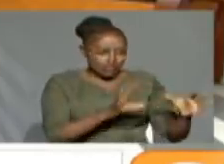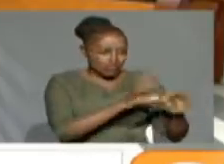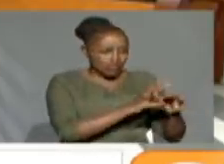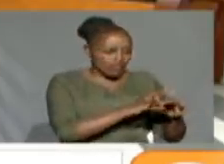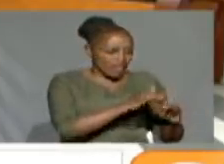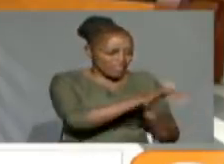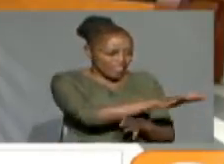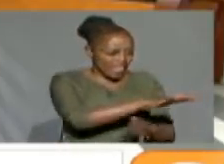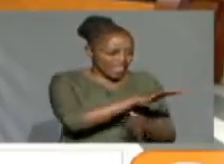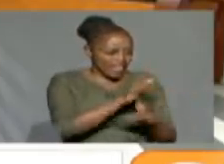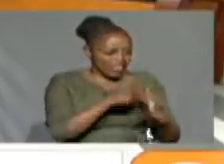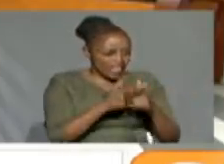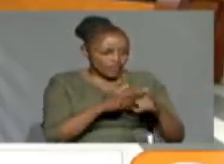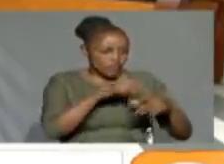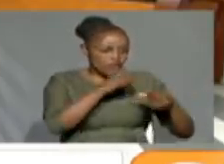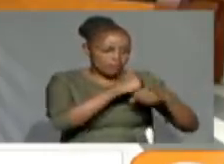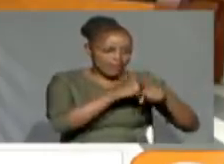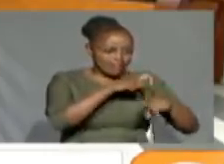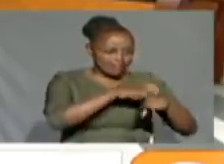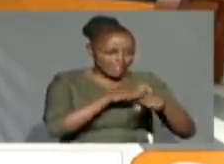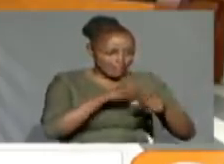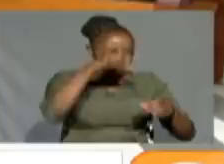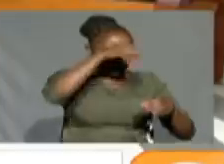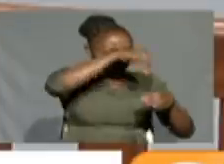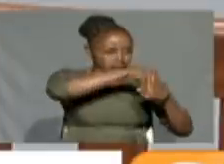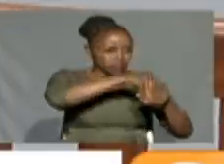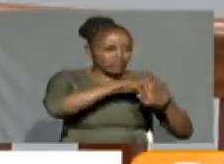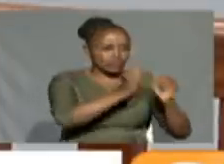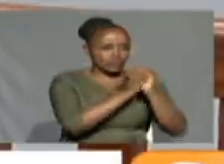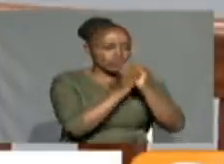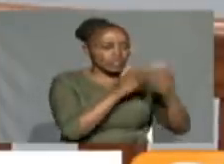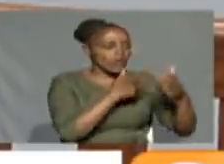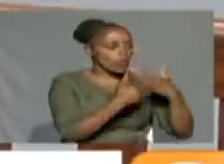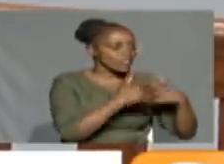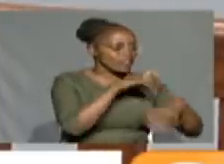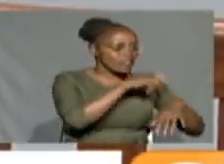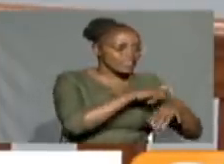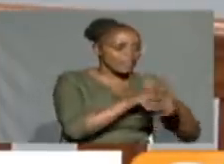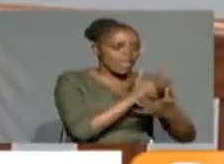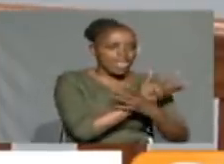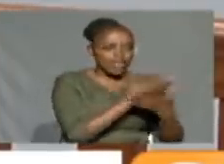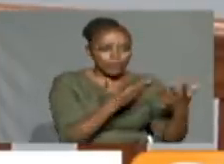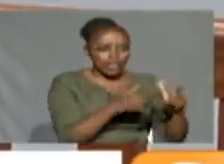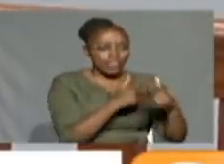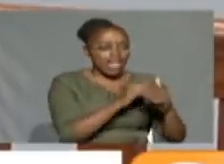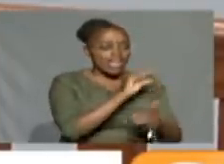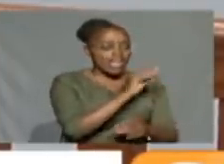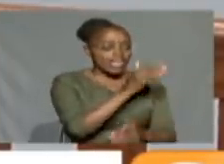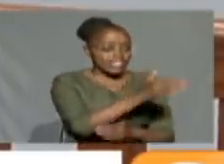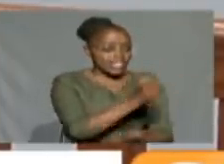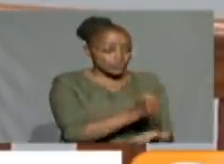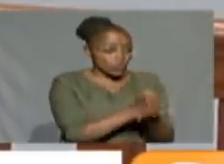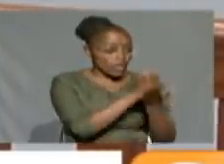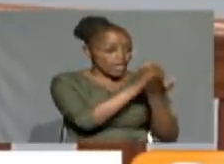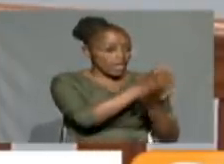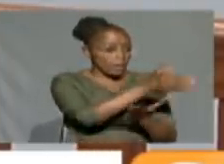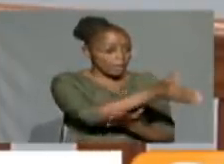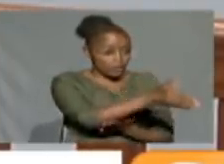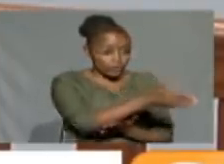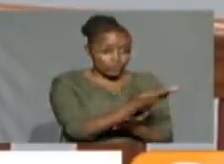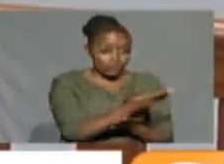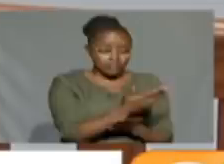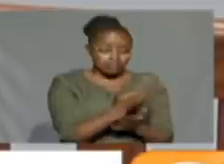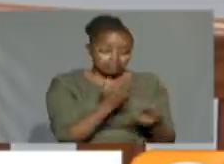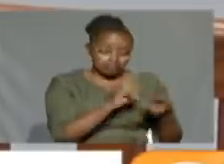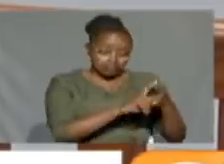we compress time, wherever you are, whatever time, yeah, your cash is there to enable you, one,